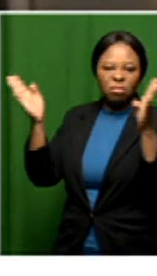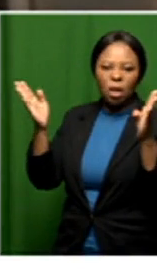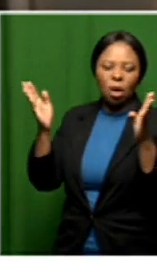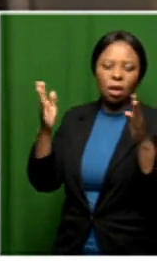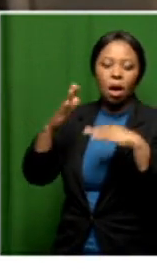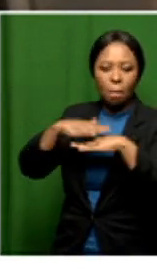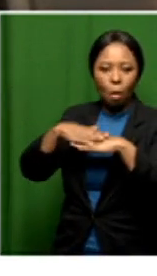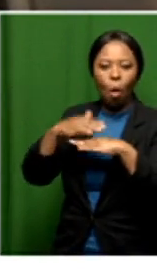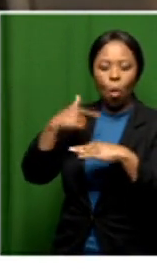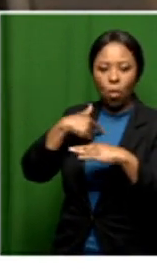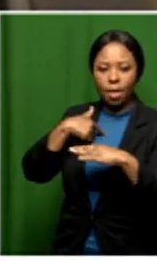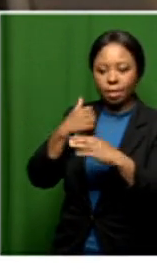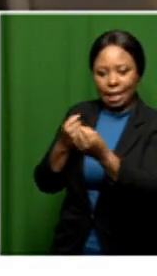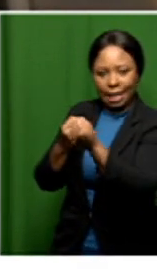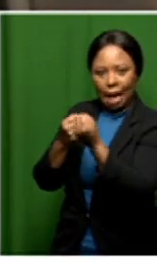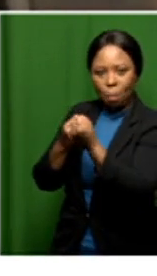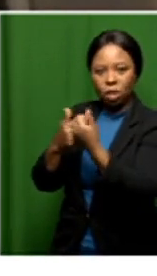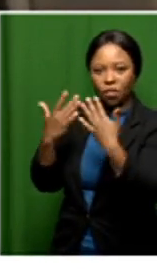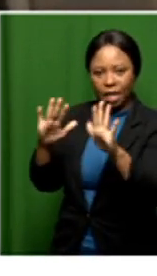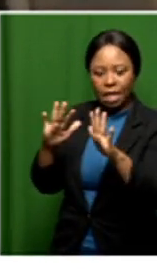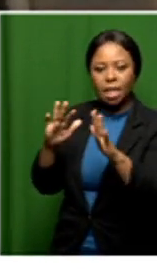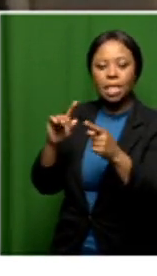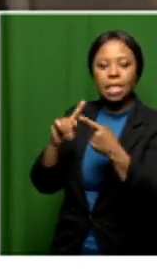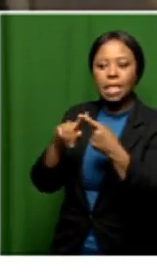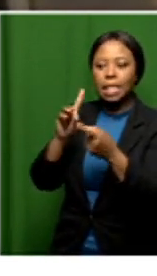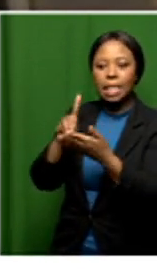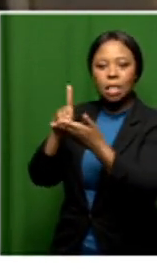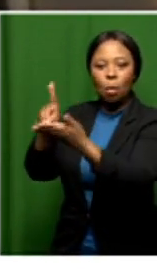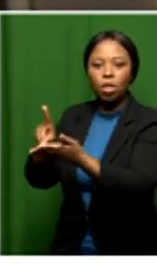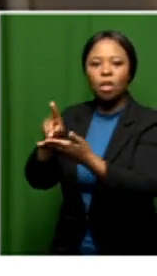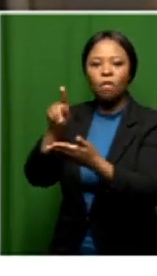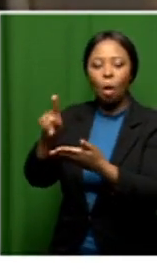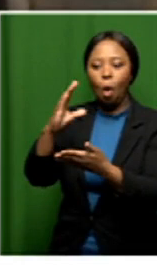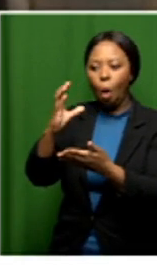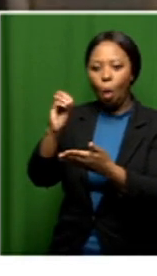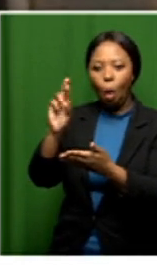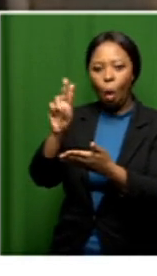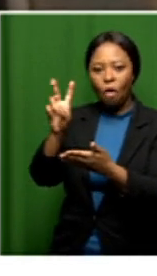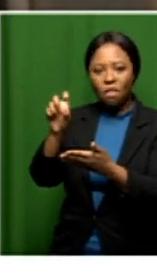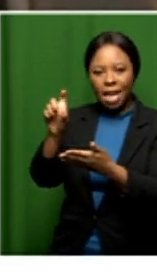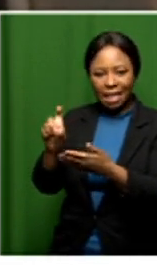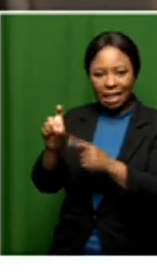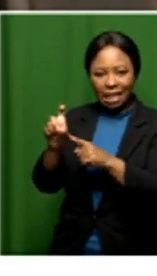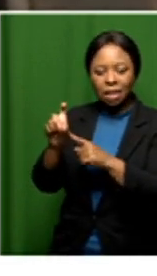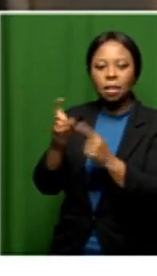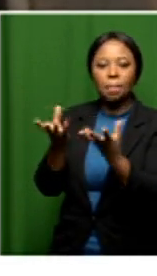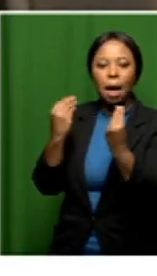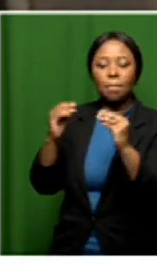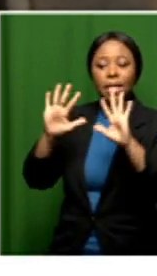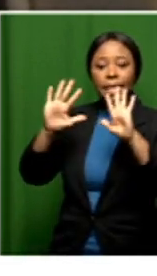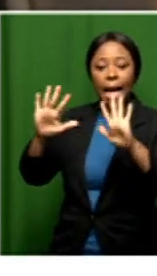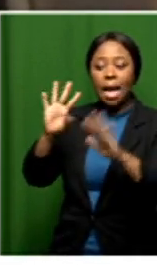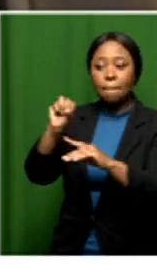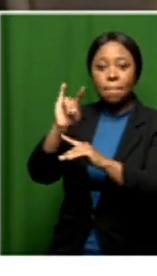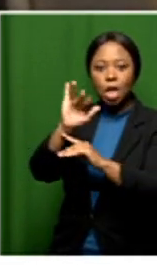supported the vaccination drive in terms of the deposit for COVAX, which saw us receive just over 10 million